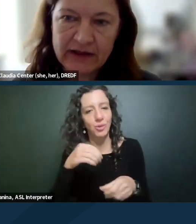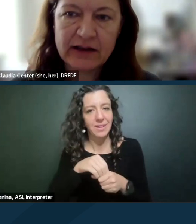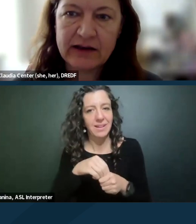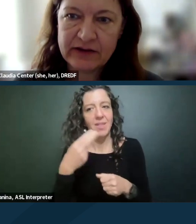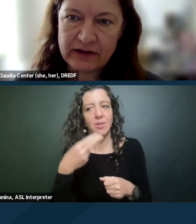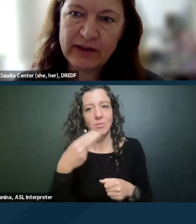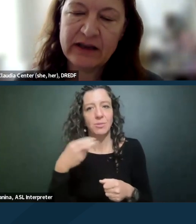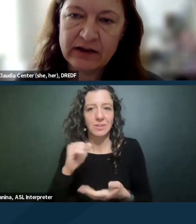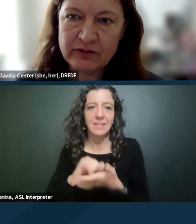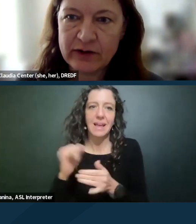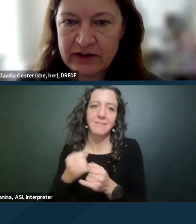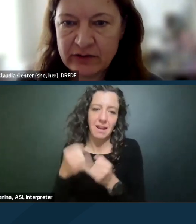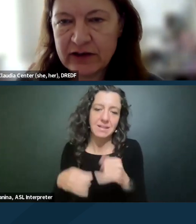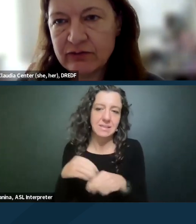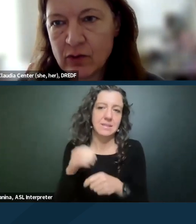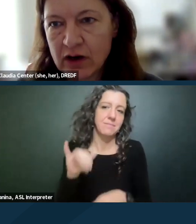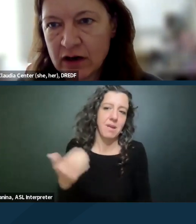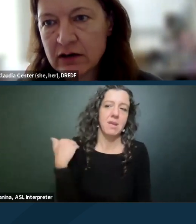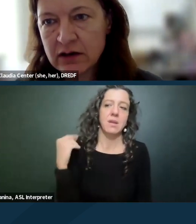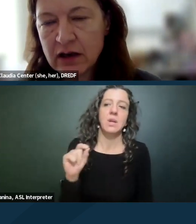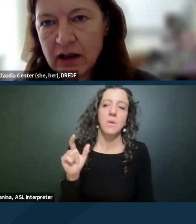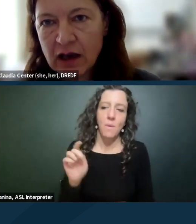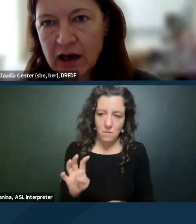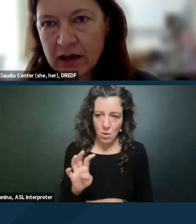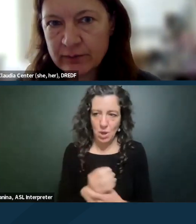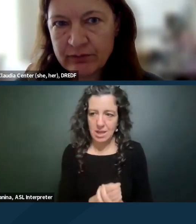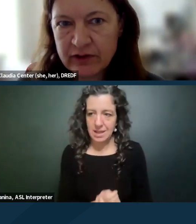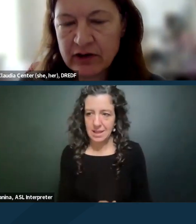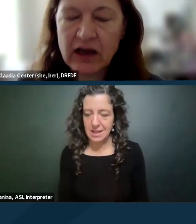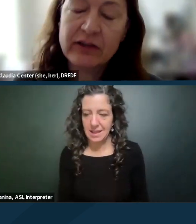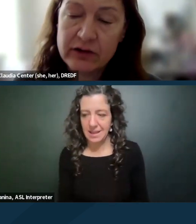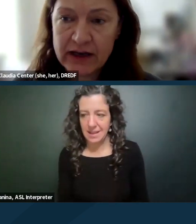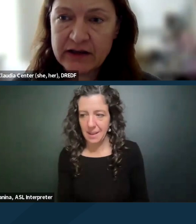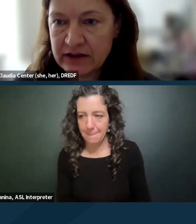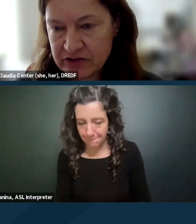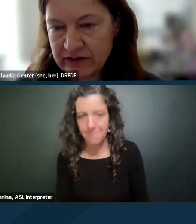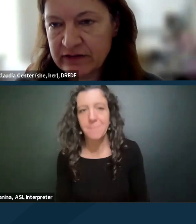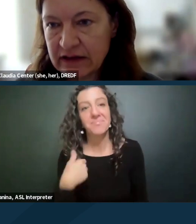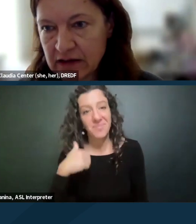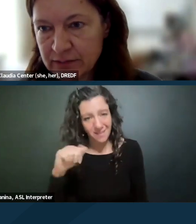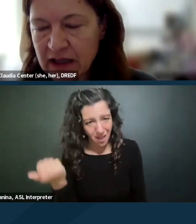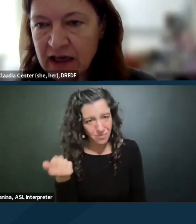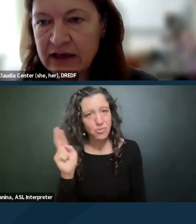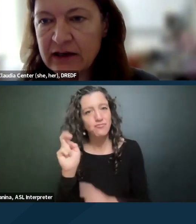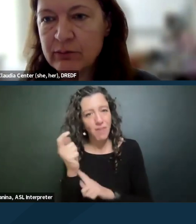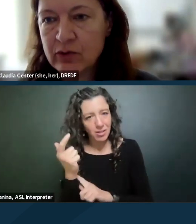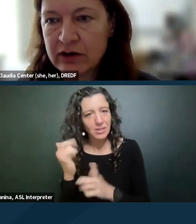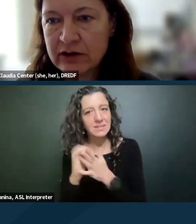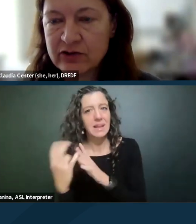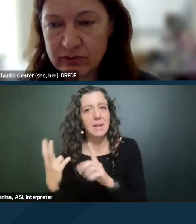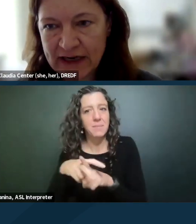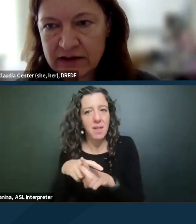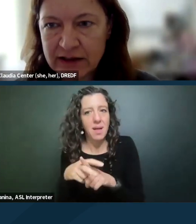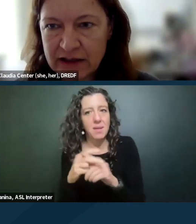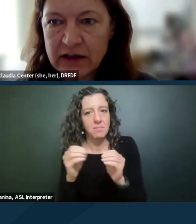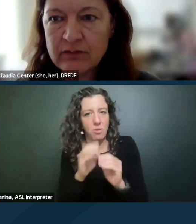were finalized in May of 2024. There are other regulations that apply